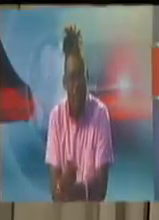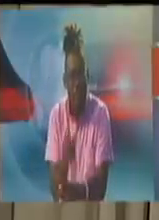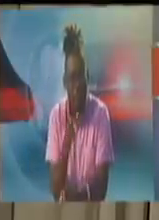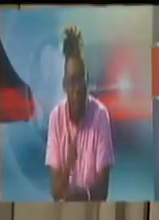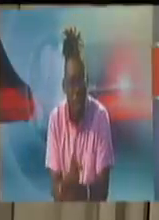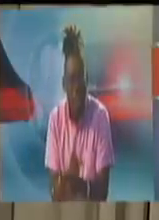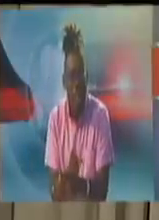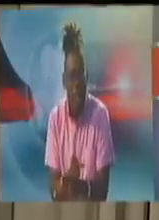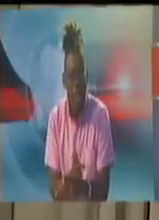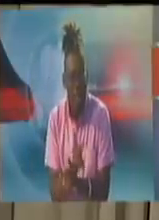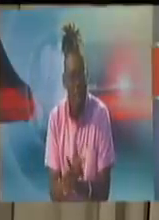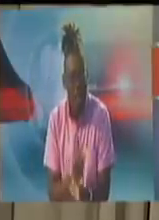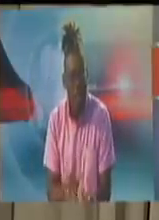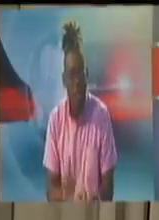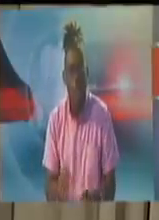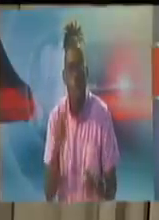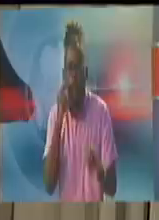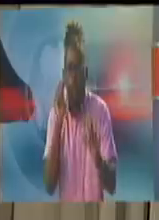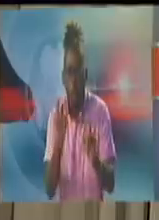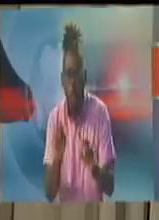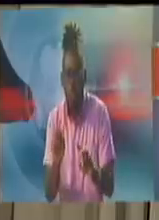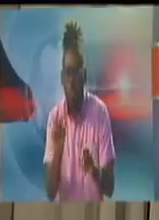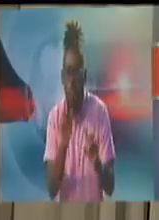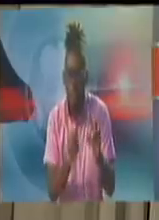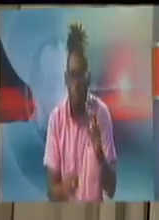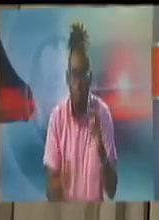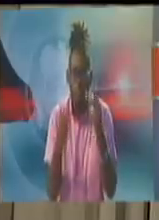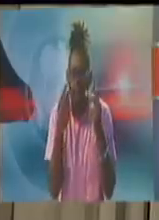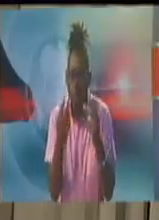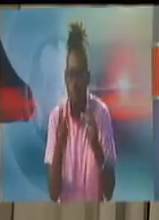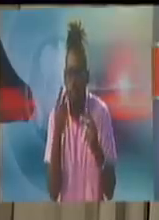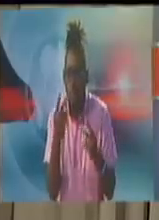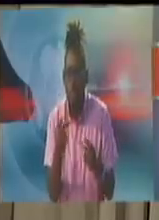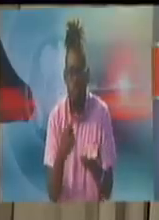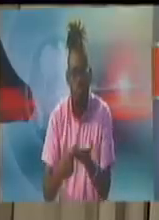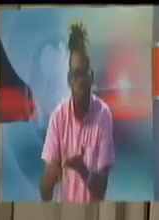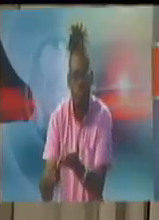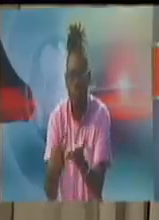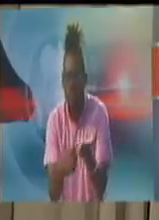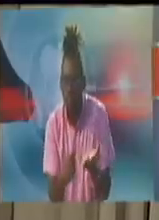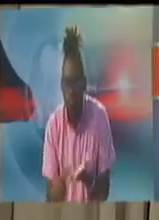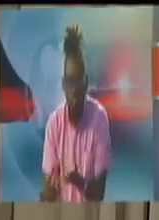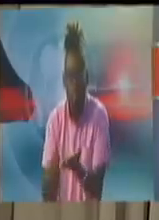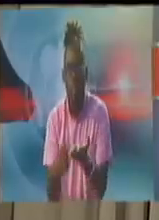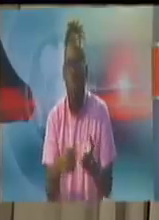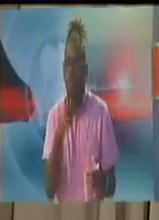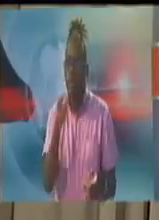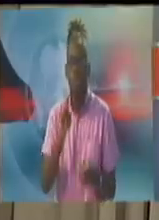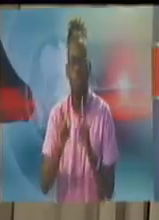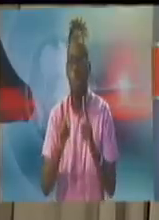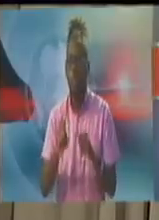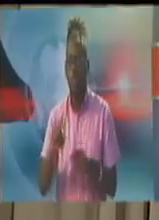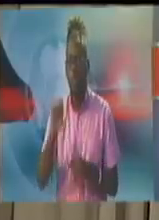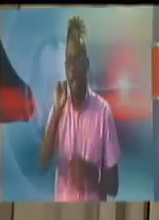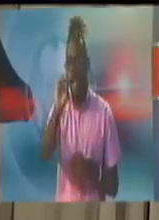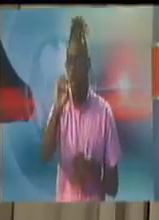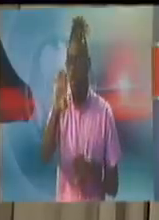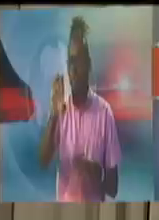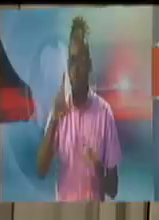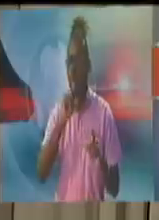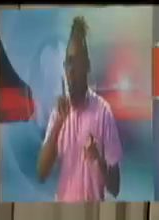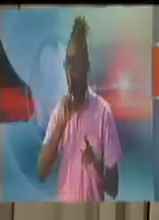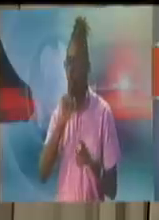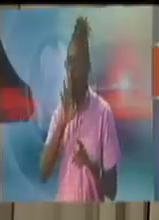of conversation, and I can tell you there is nowhere in part of our conversation at this stage any